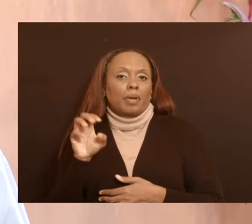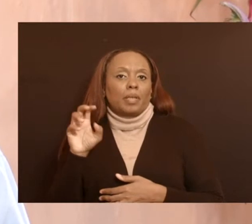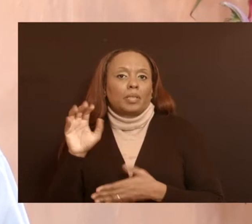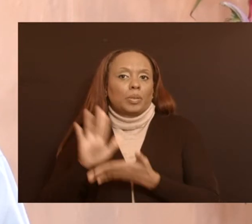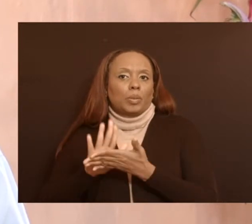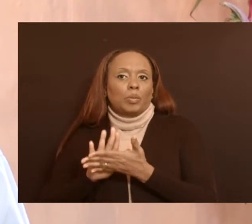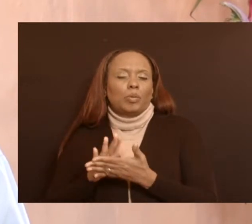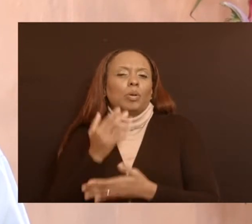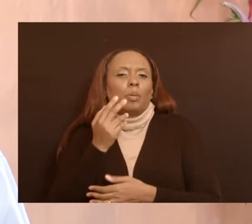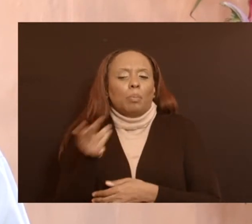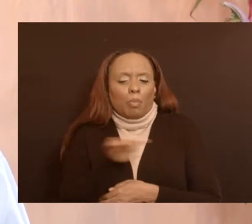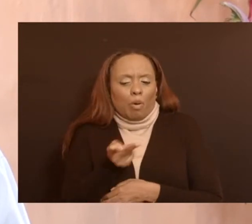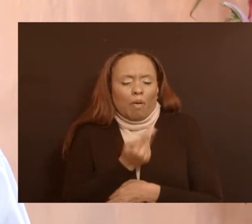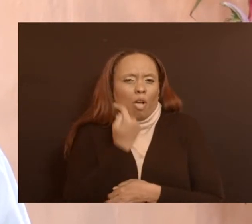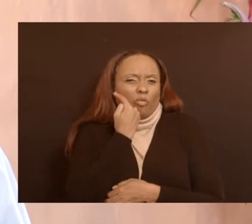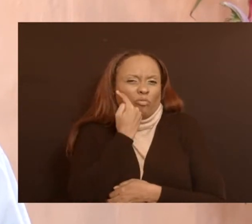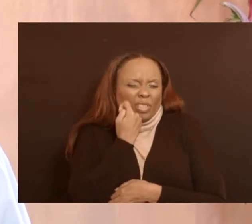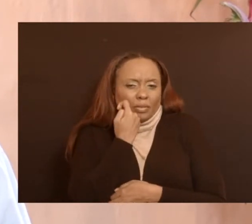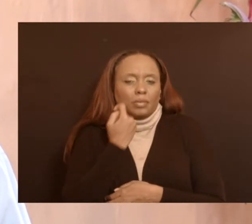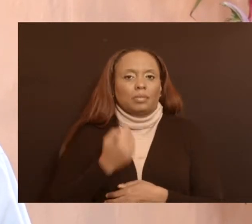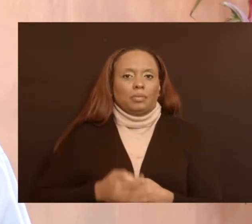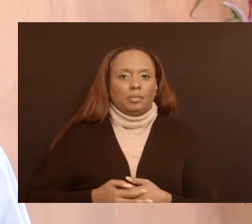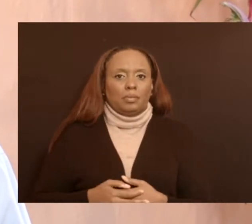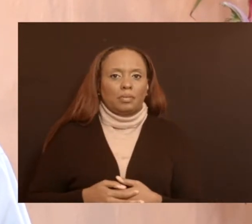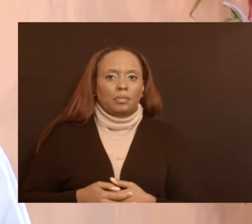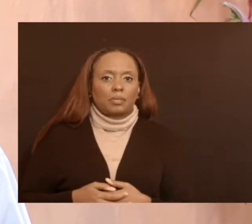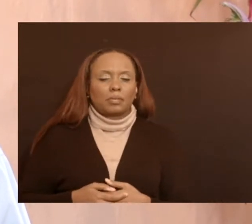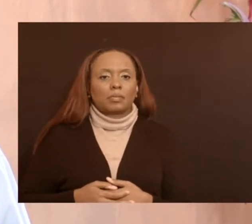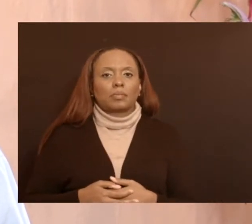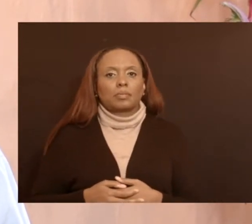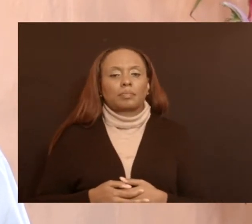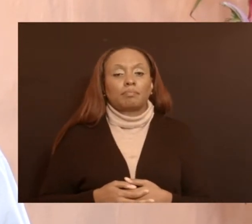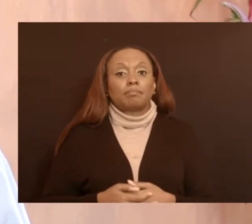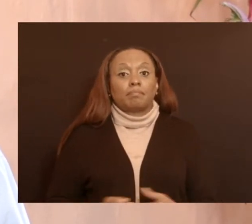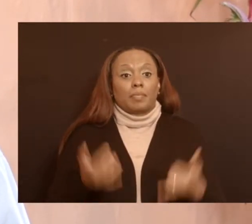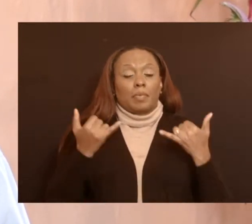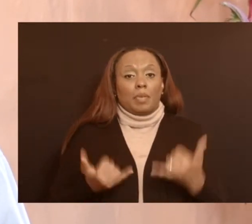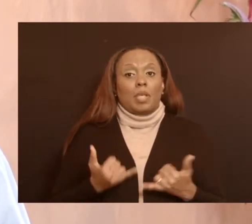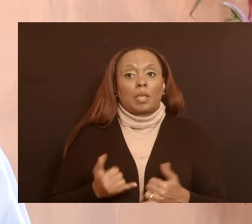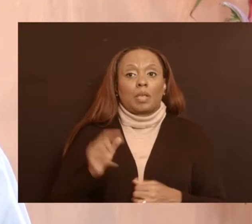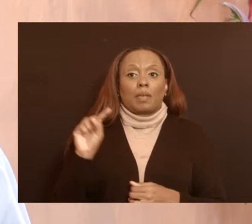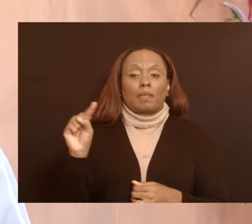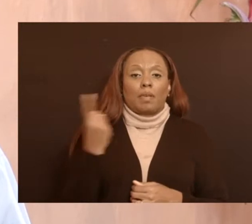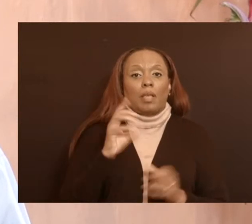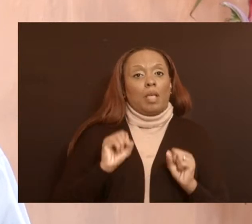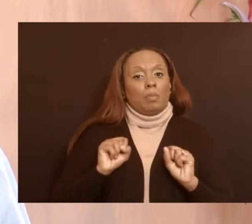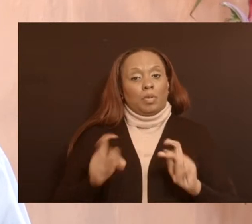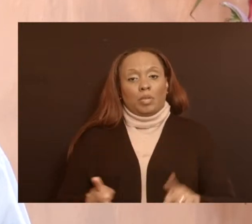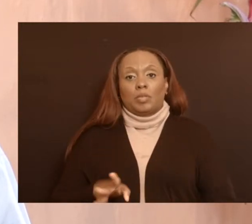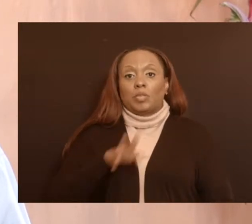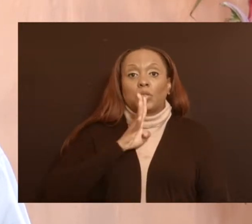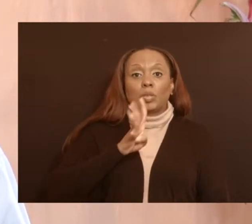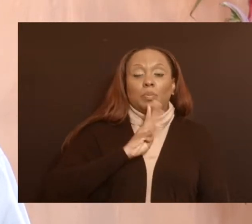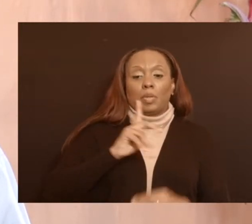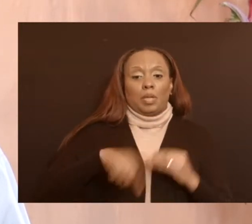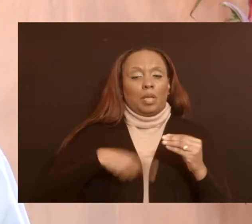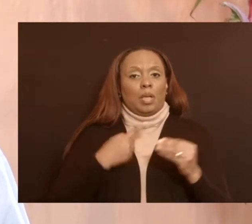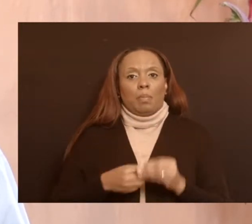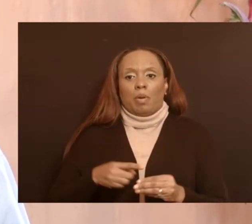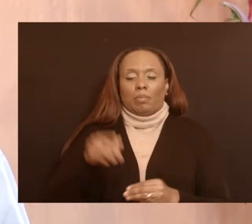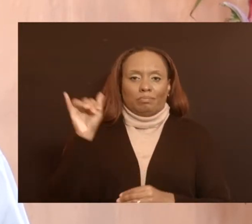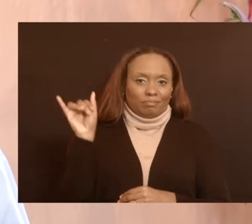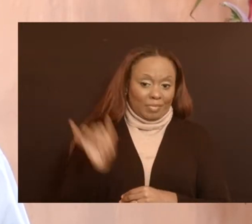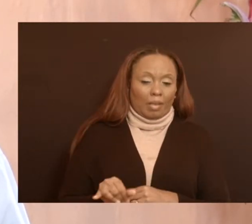events. Recent events, and this is the first opportunity really to be able to speak to